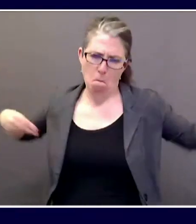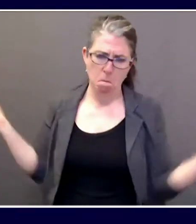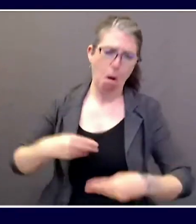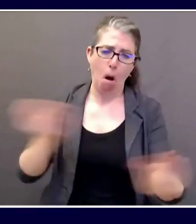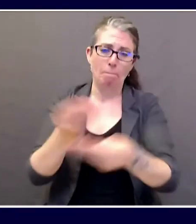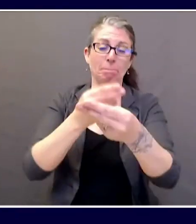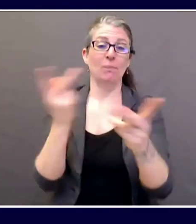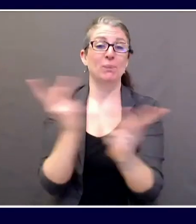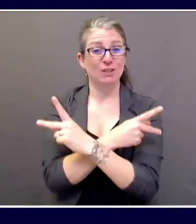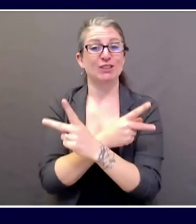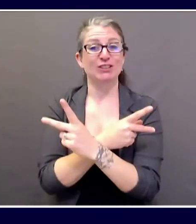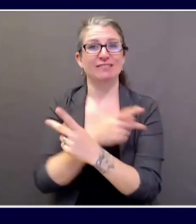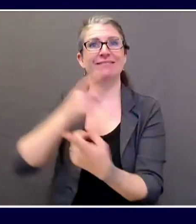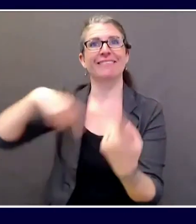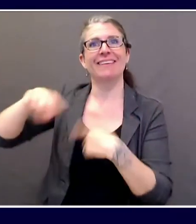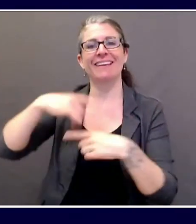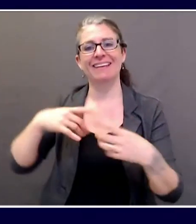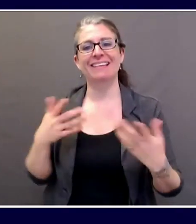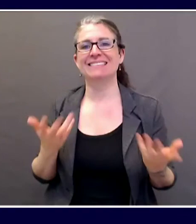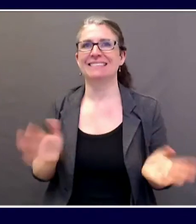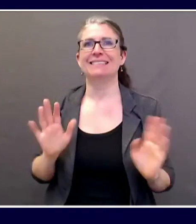Brian Sullivan next.